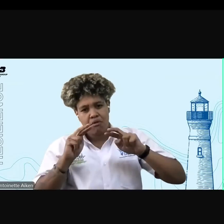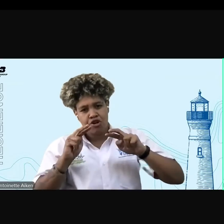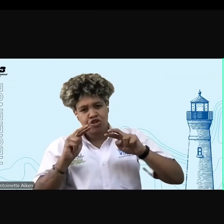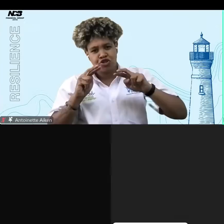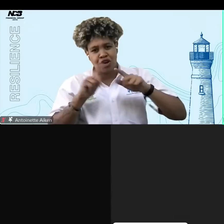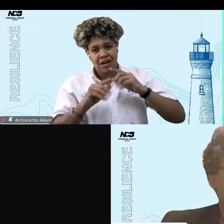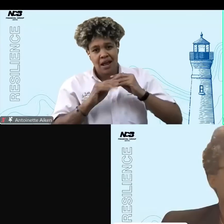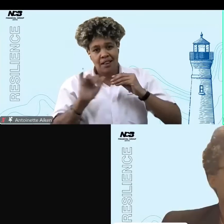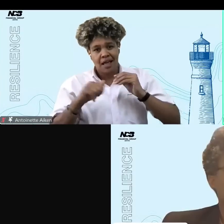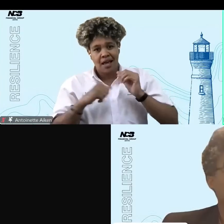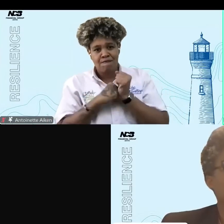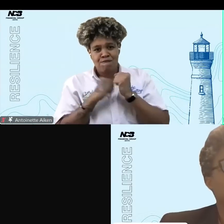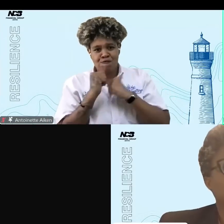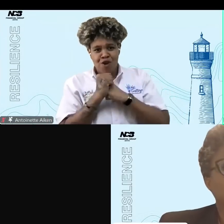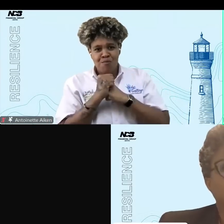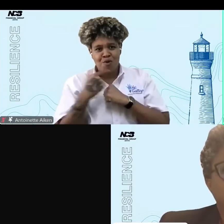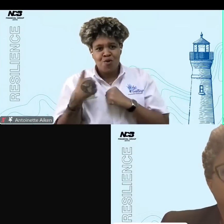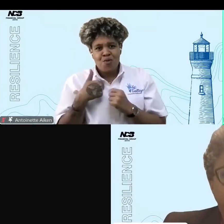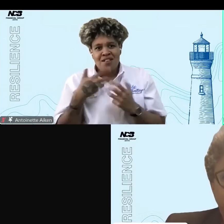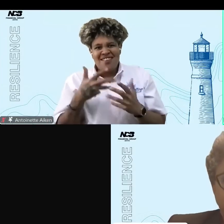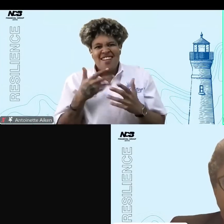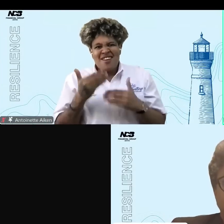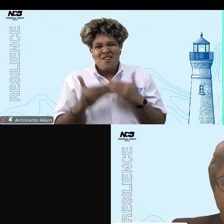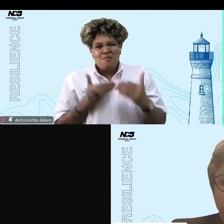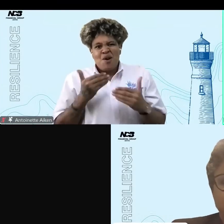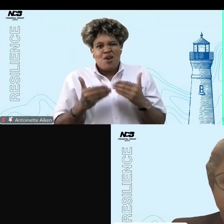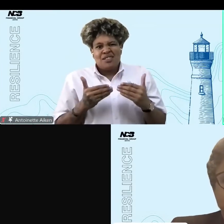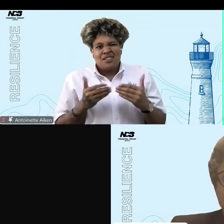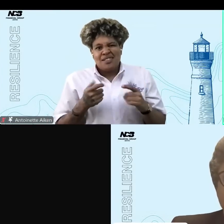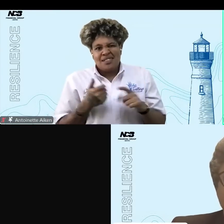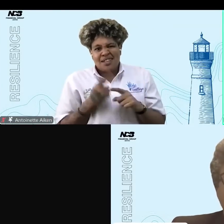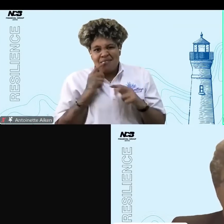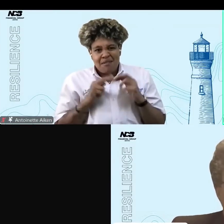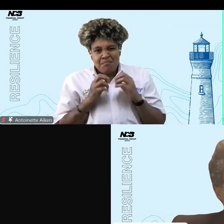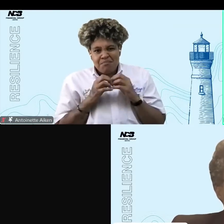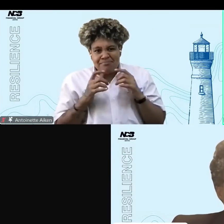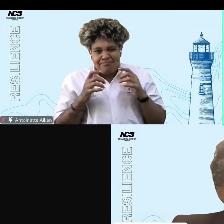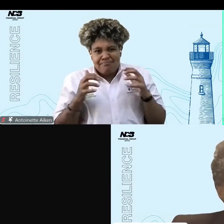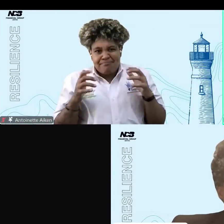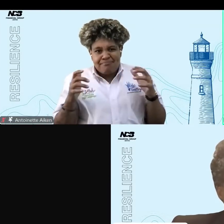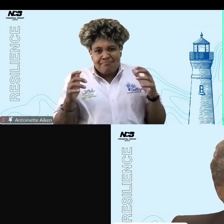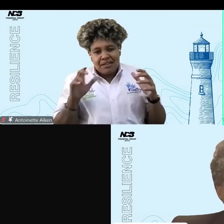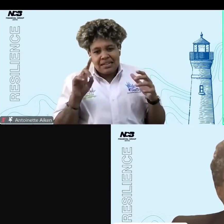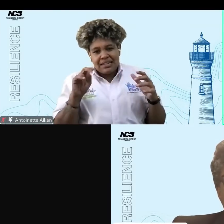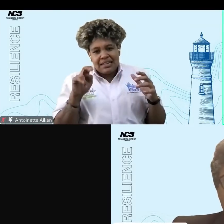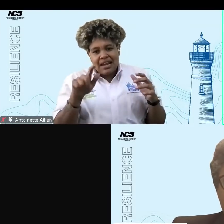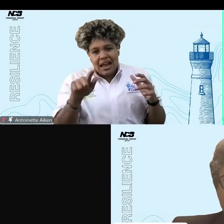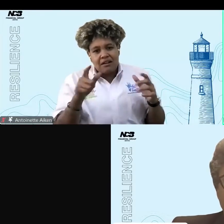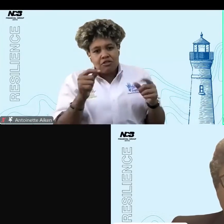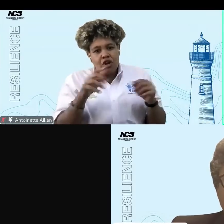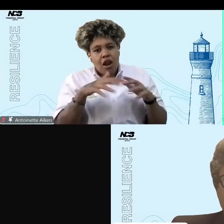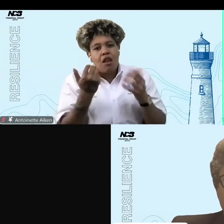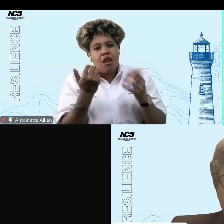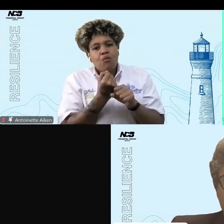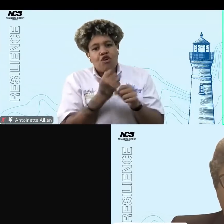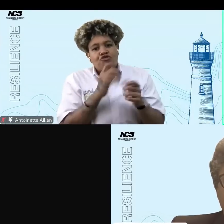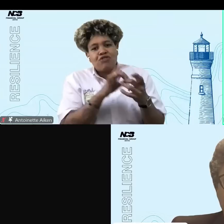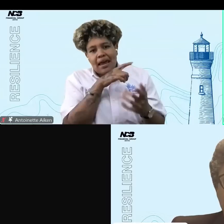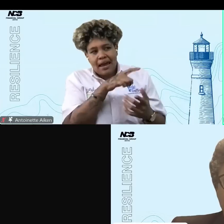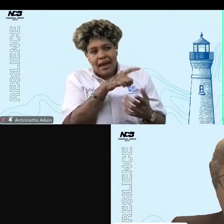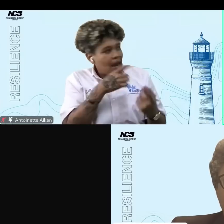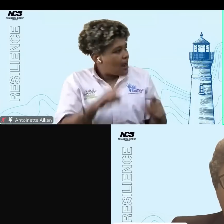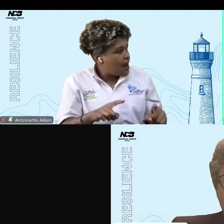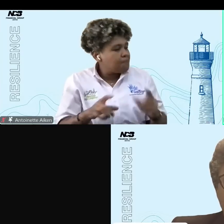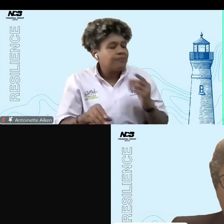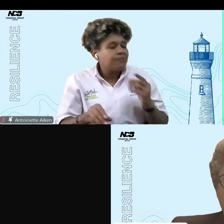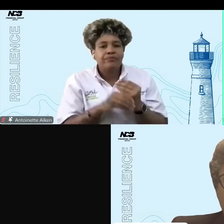And that framework we have been in the process of building out. Daniel's team has done quite a bit of work on it.